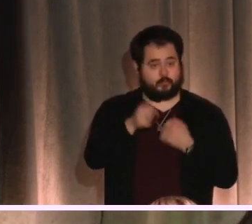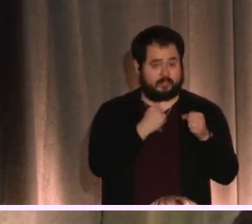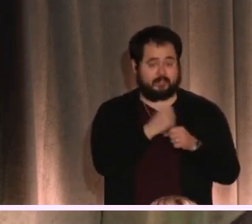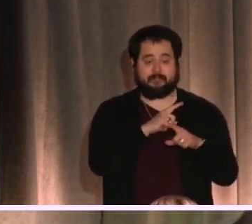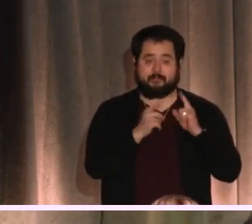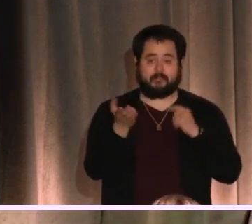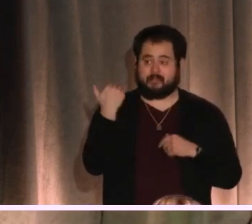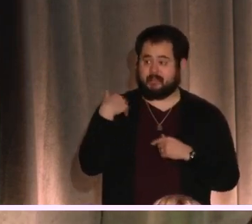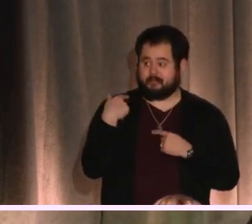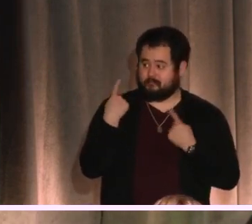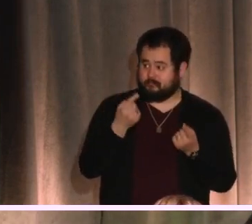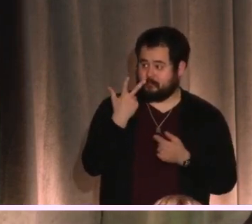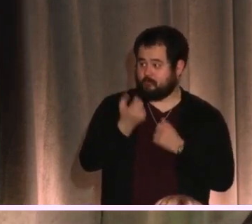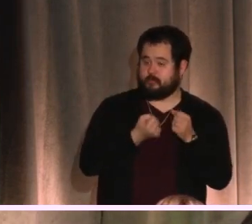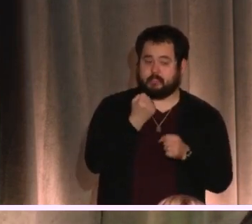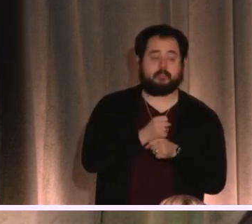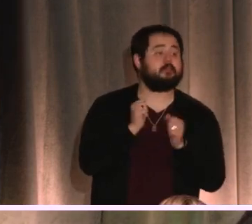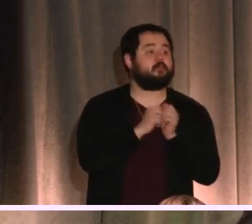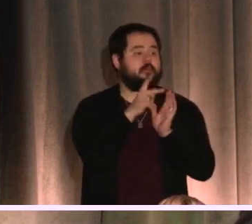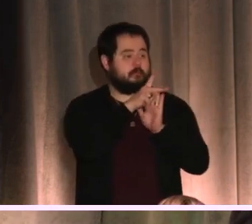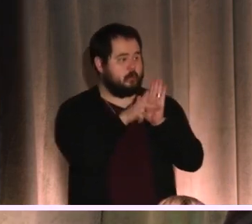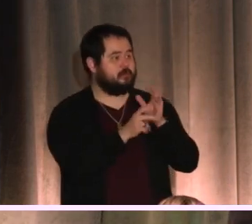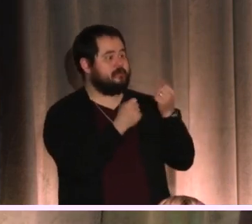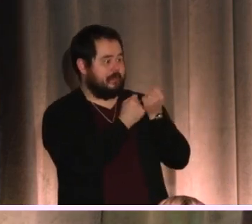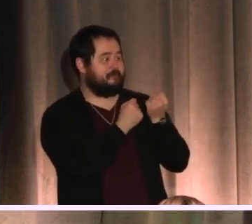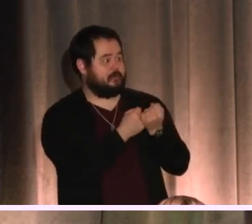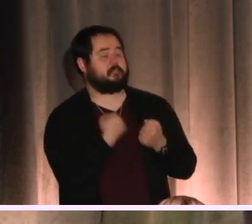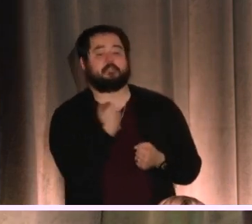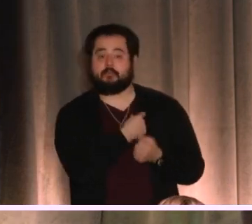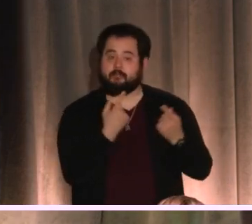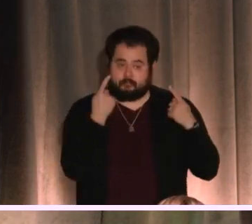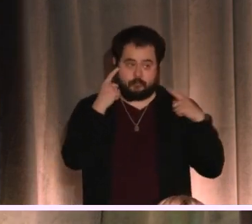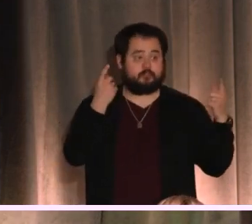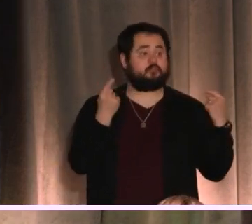with the policy and advocacy, we've been doing it. But